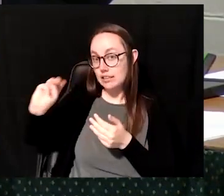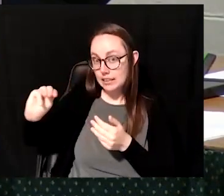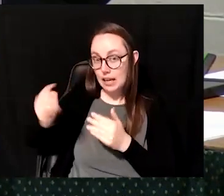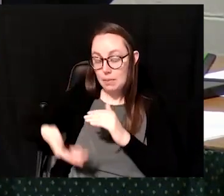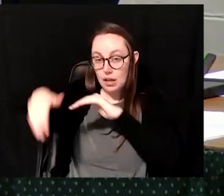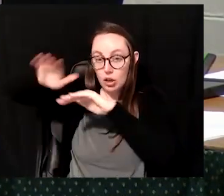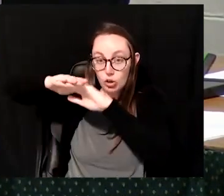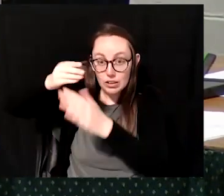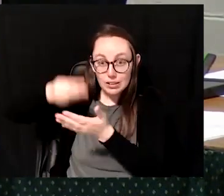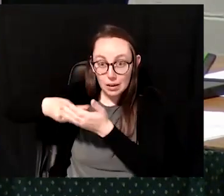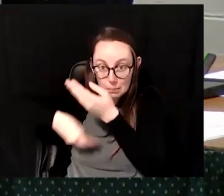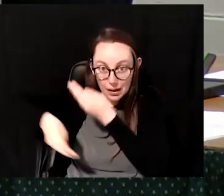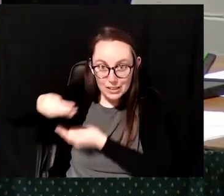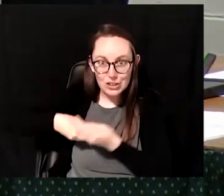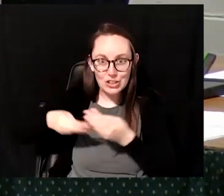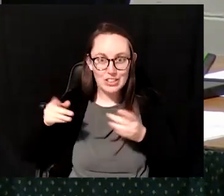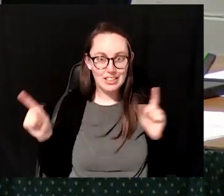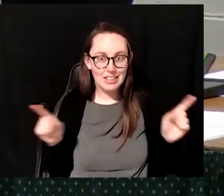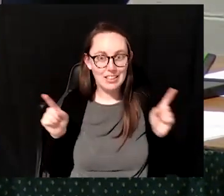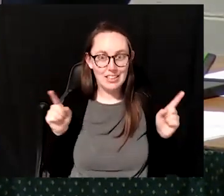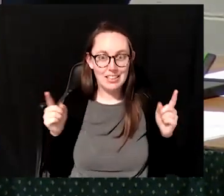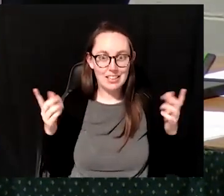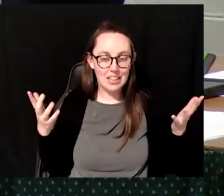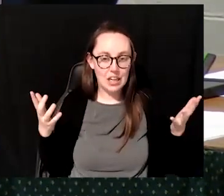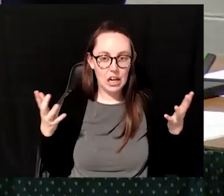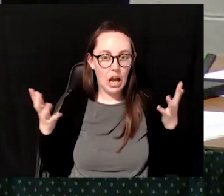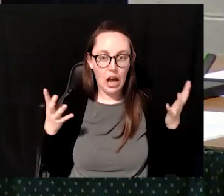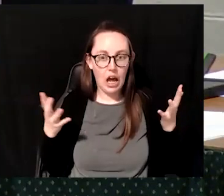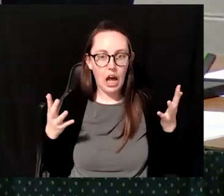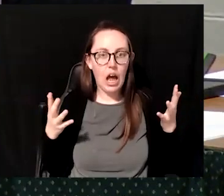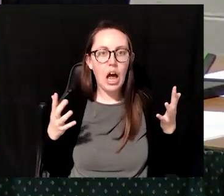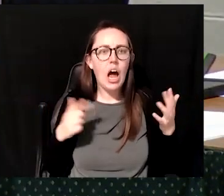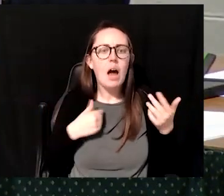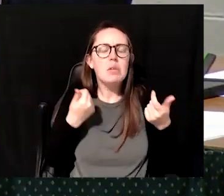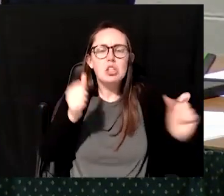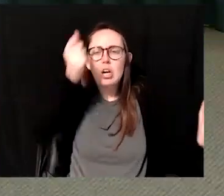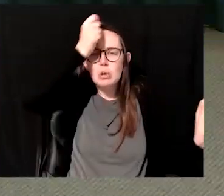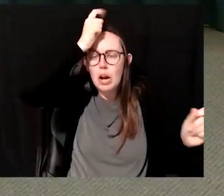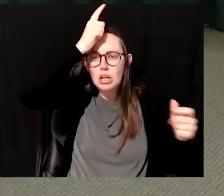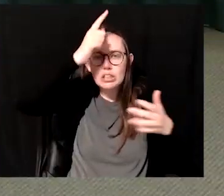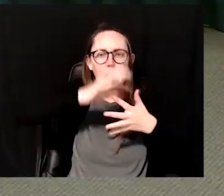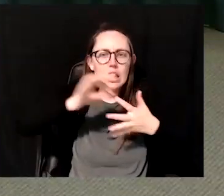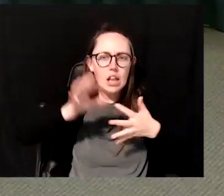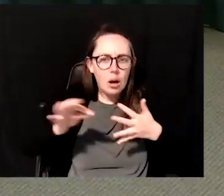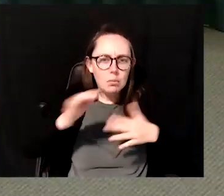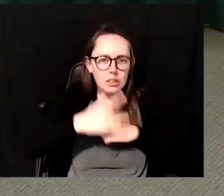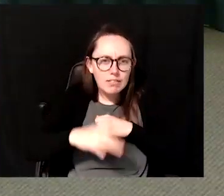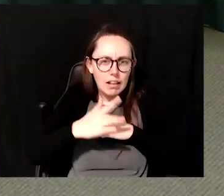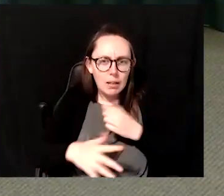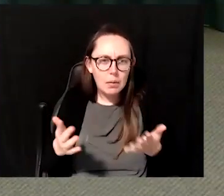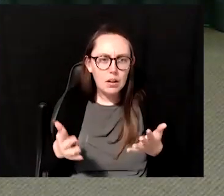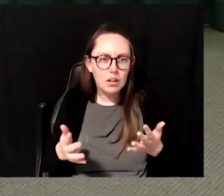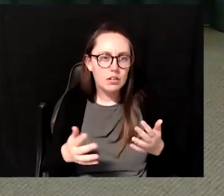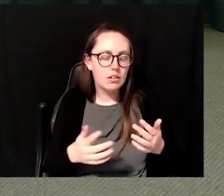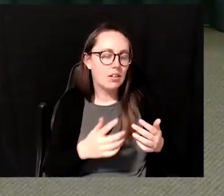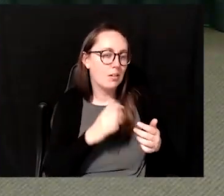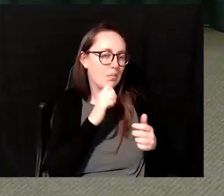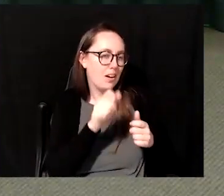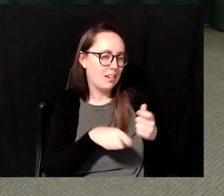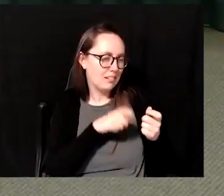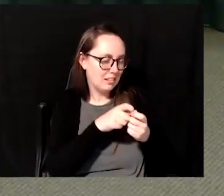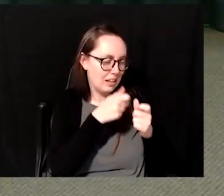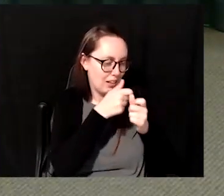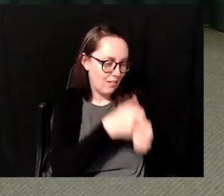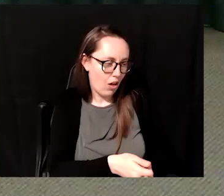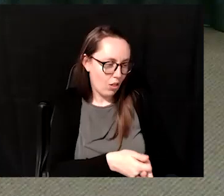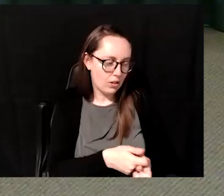would you want to I guess I just want to understand what the options are there yeah I'm not totally following you Daniel yeah